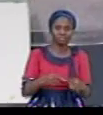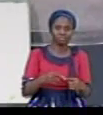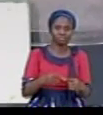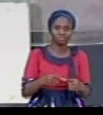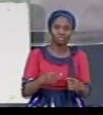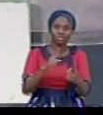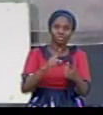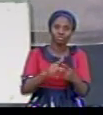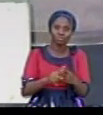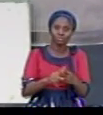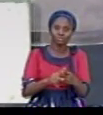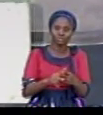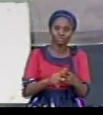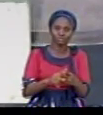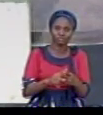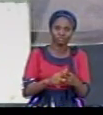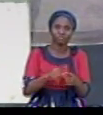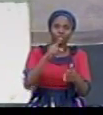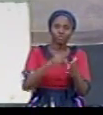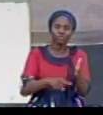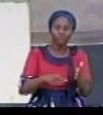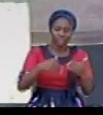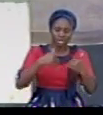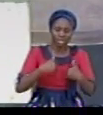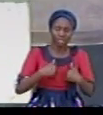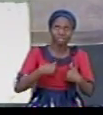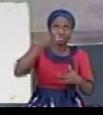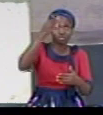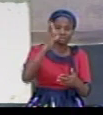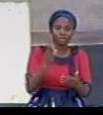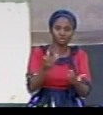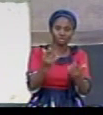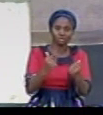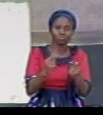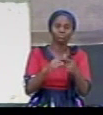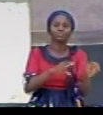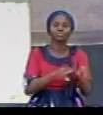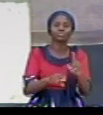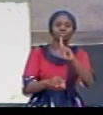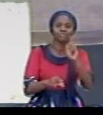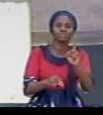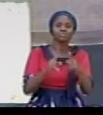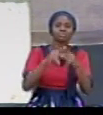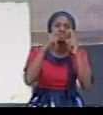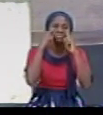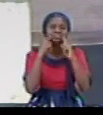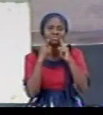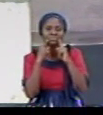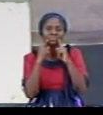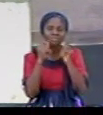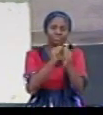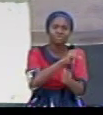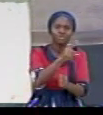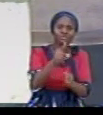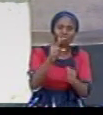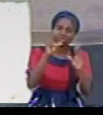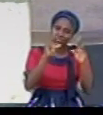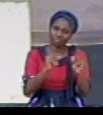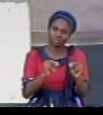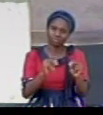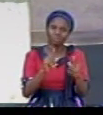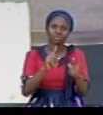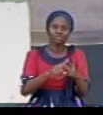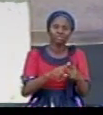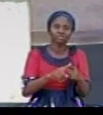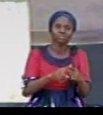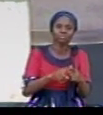you? To cry with you? To accuse you? To deliver